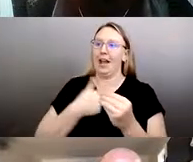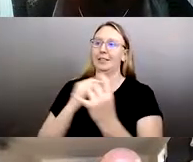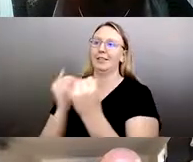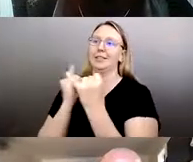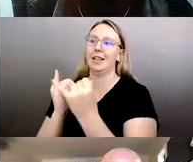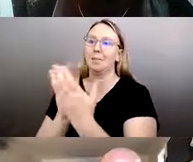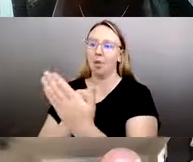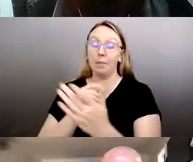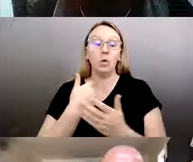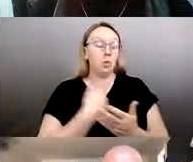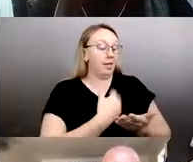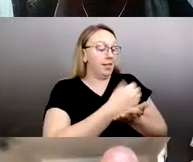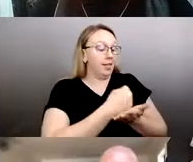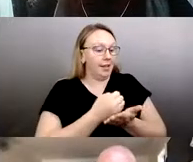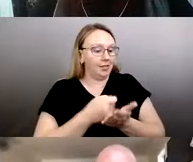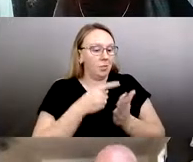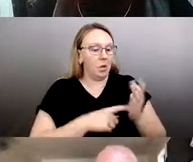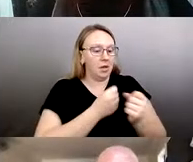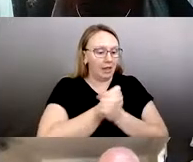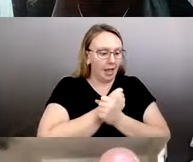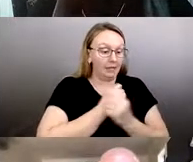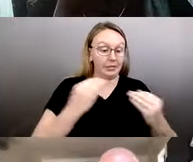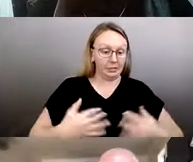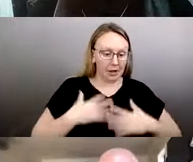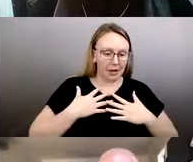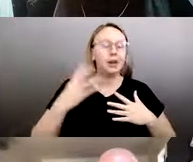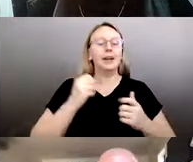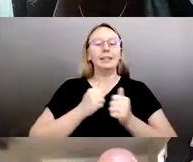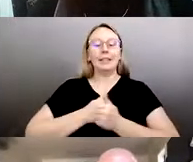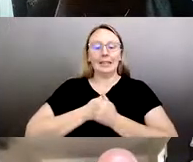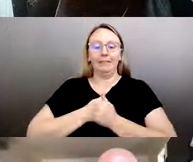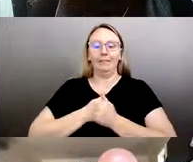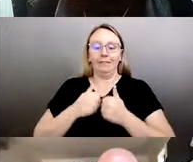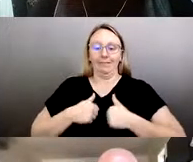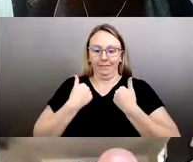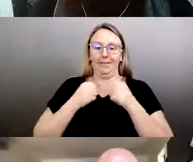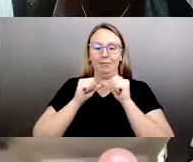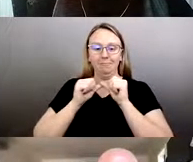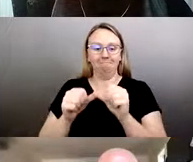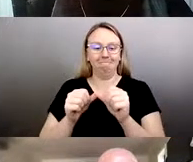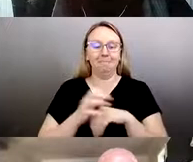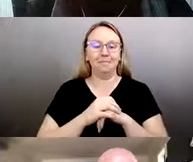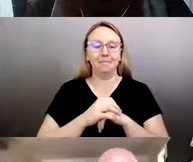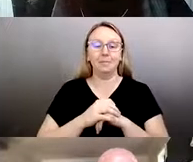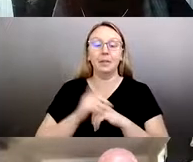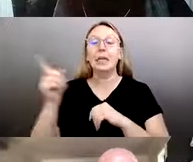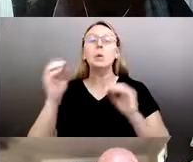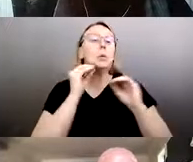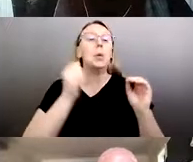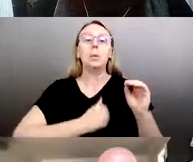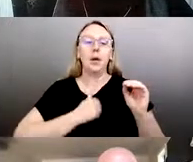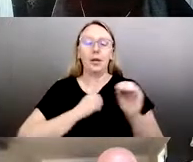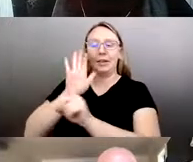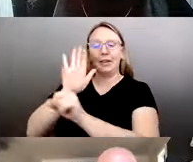the things we love that inspire us and to live with them. Without apology, his own art is complex,